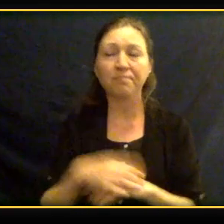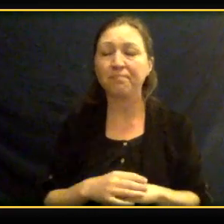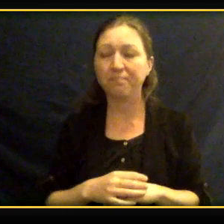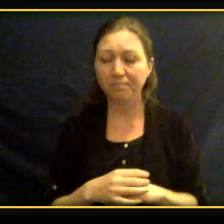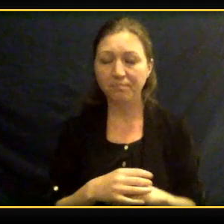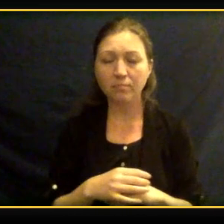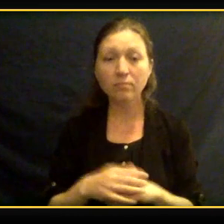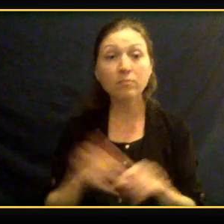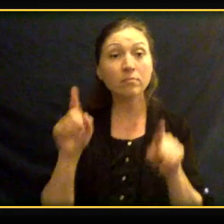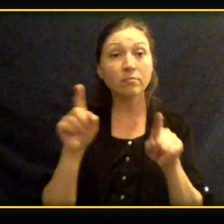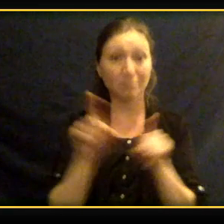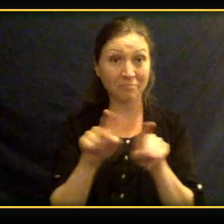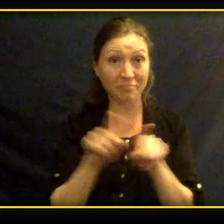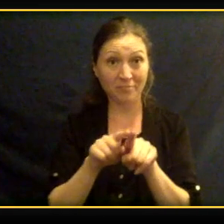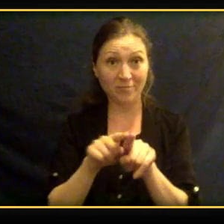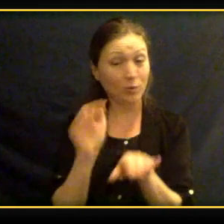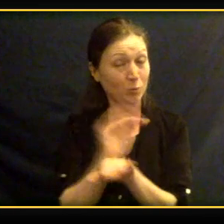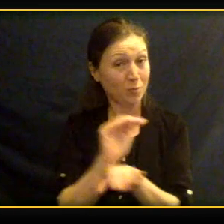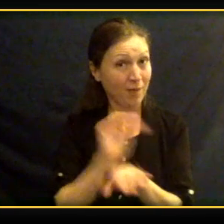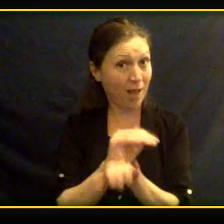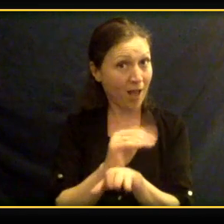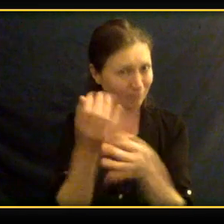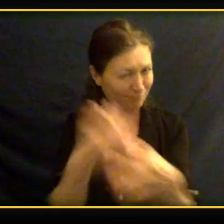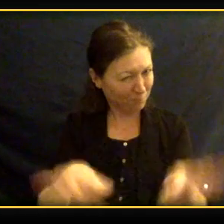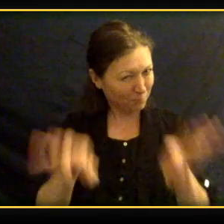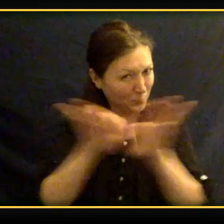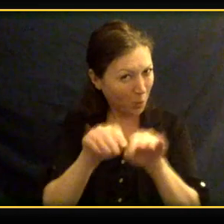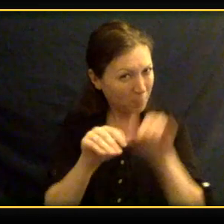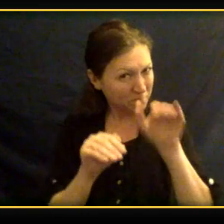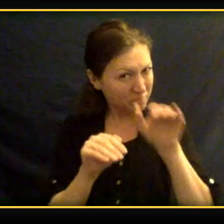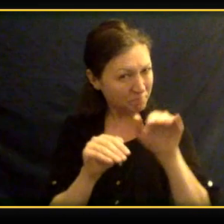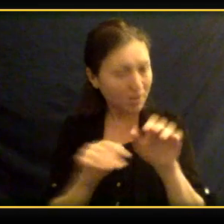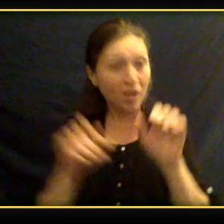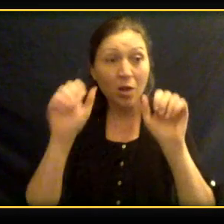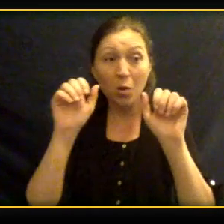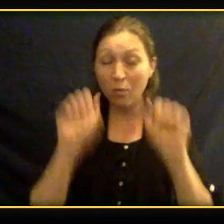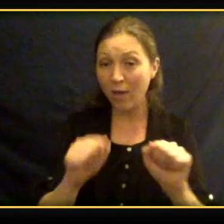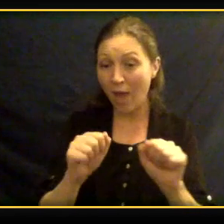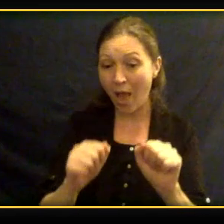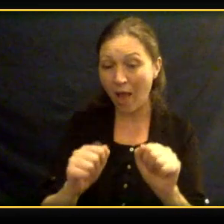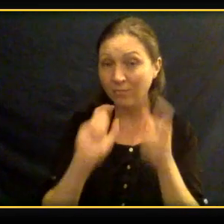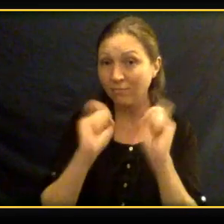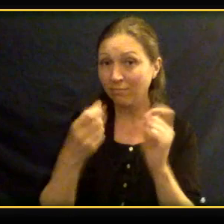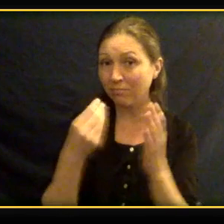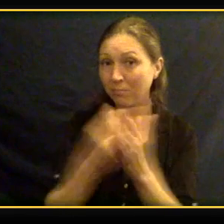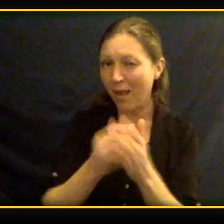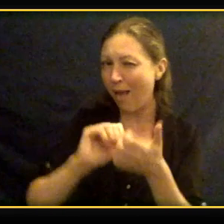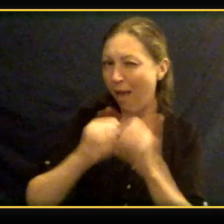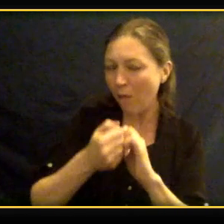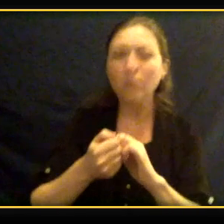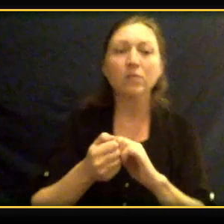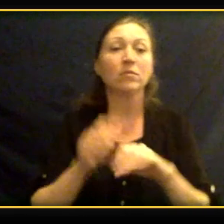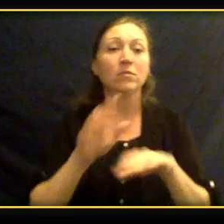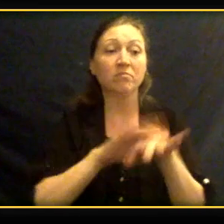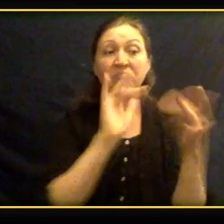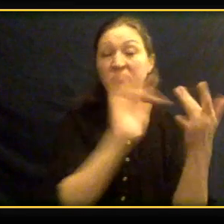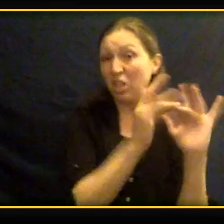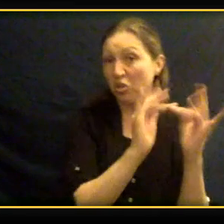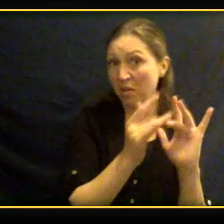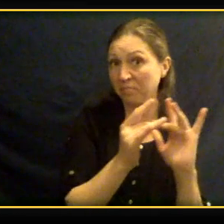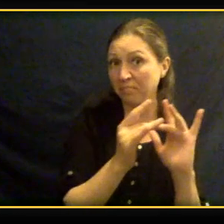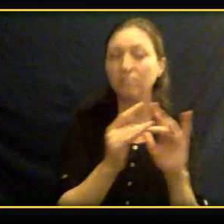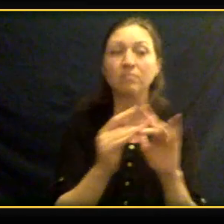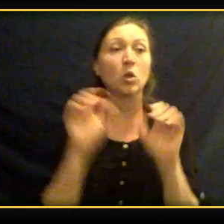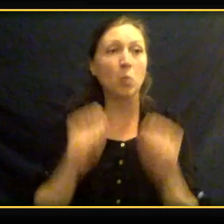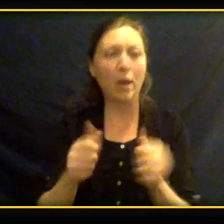evening, in order to make a pledge, you can do it online, you can do it by text, you can do it by calling a